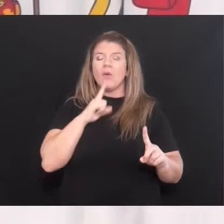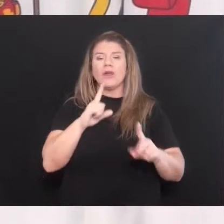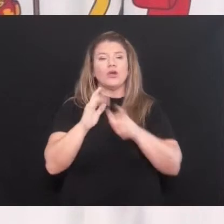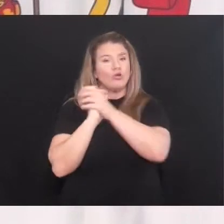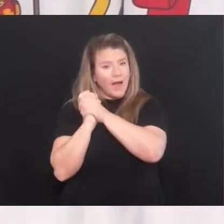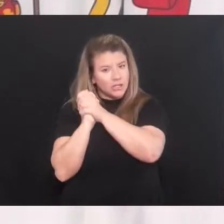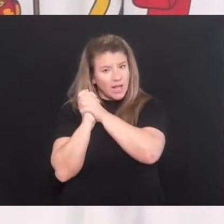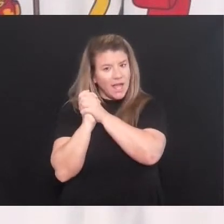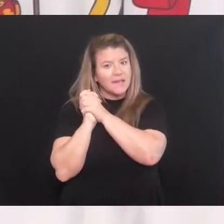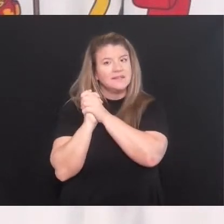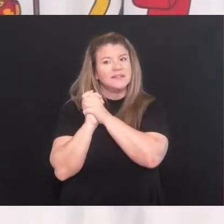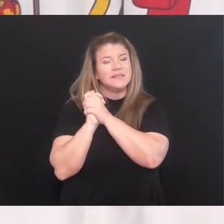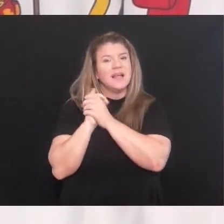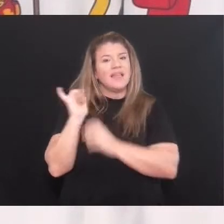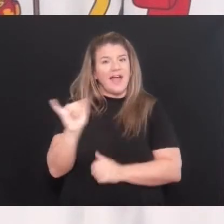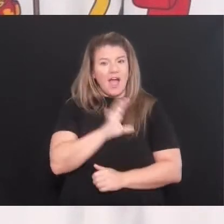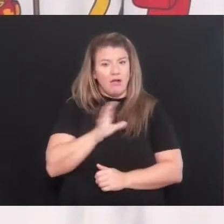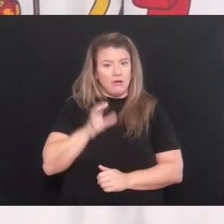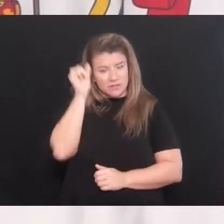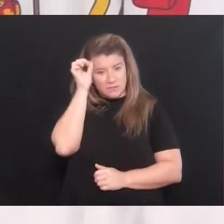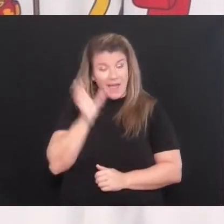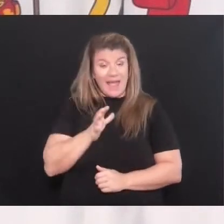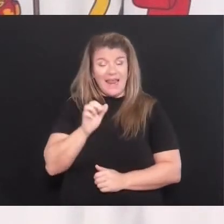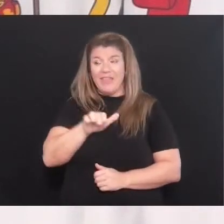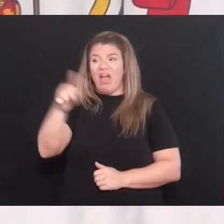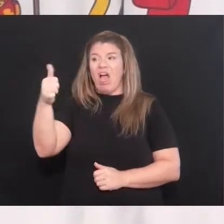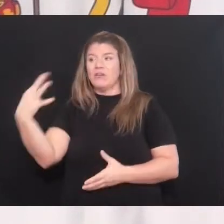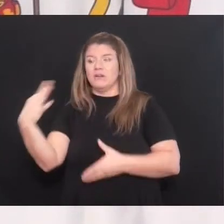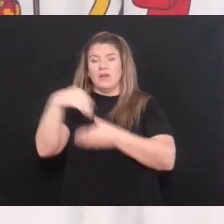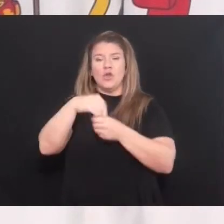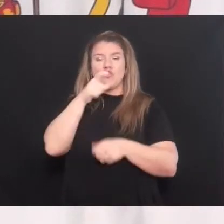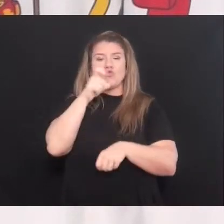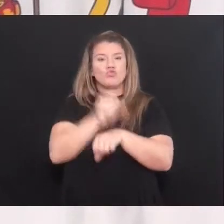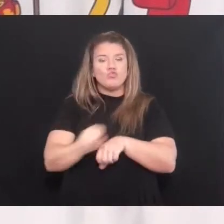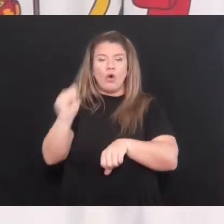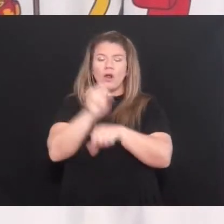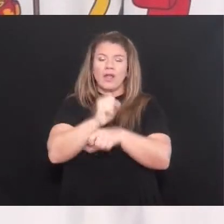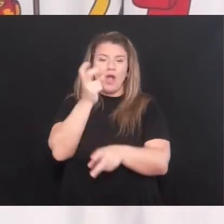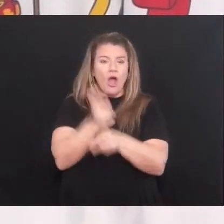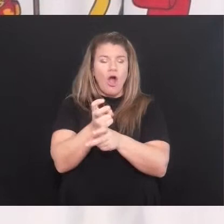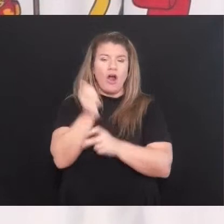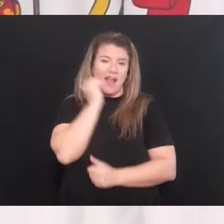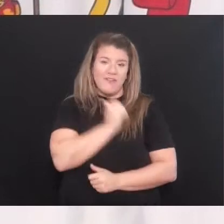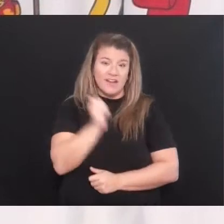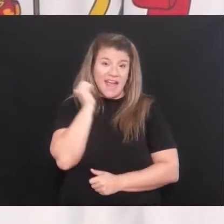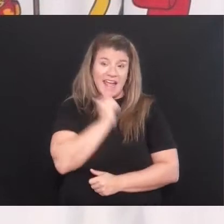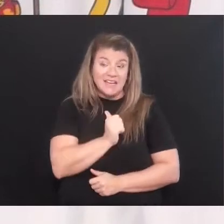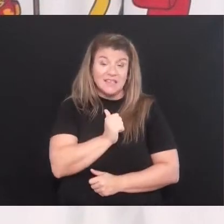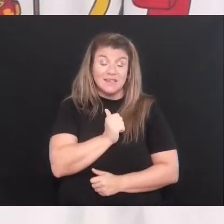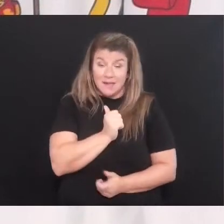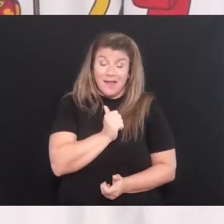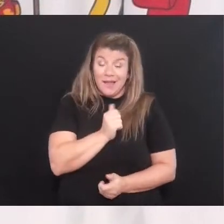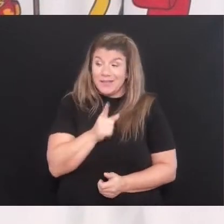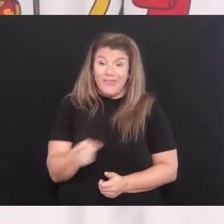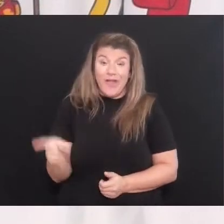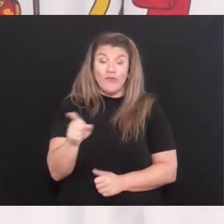congratulate him and all those that are working hard every day. They're frustrated. They're frustrated by a